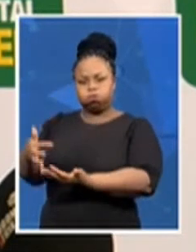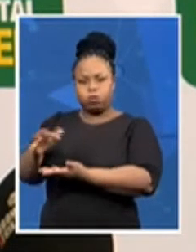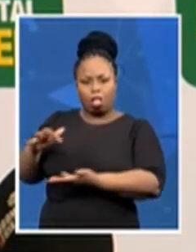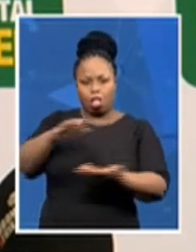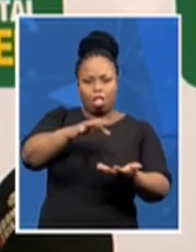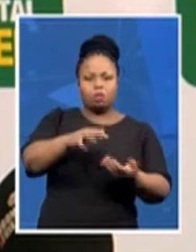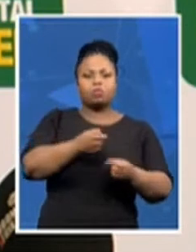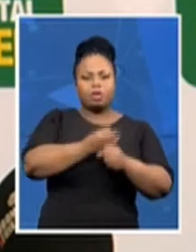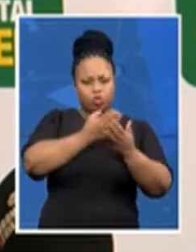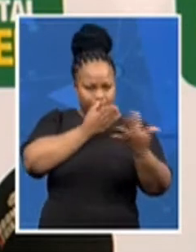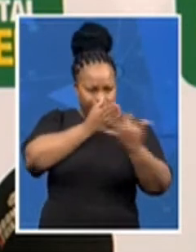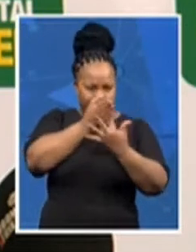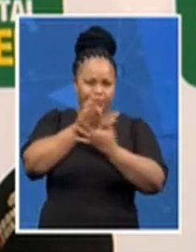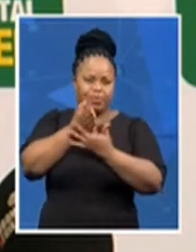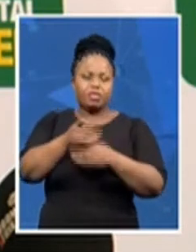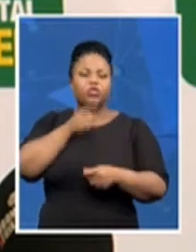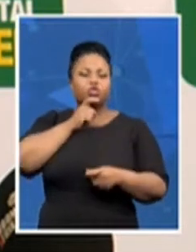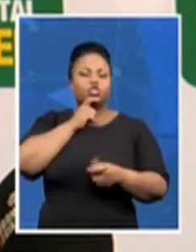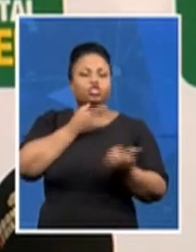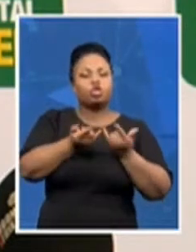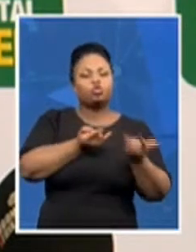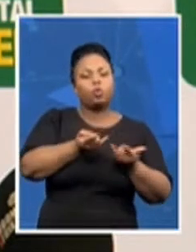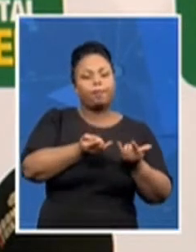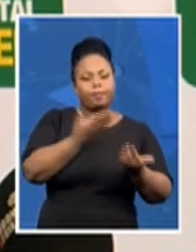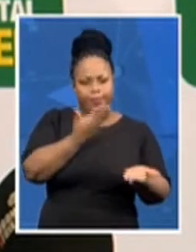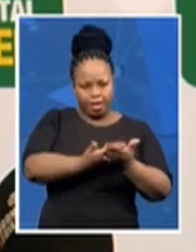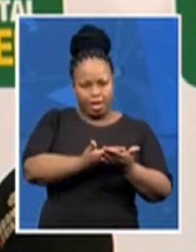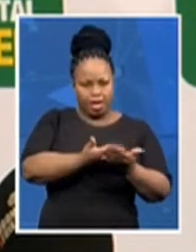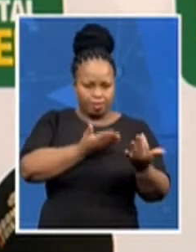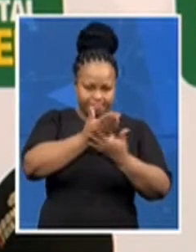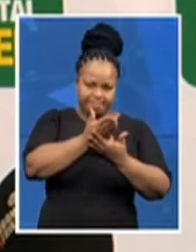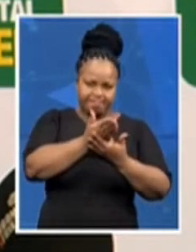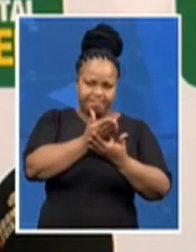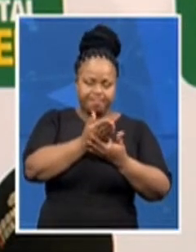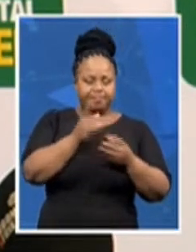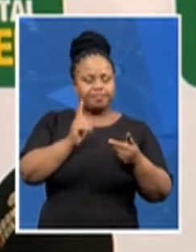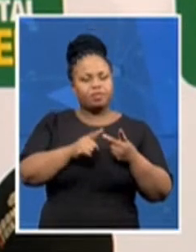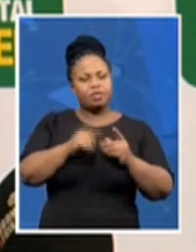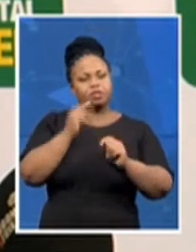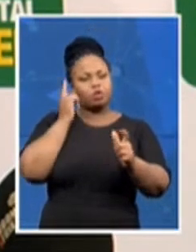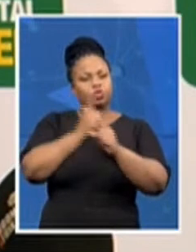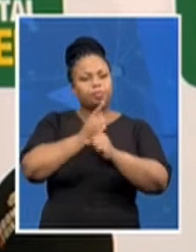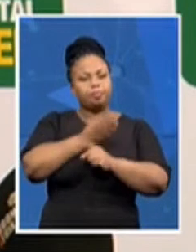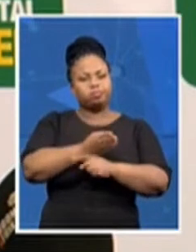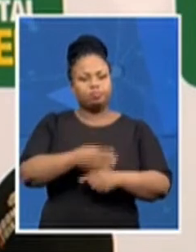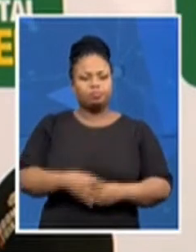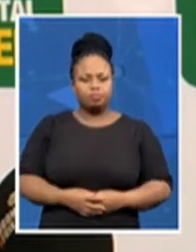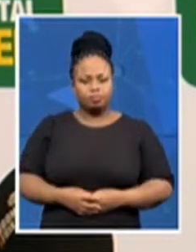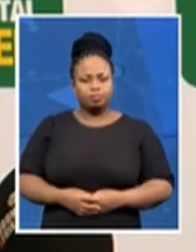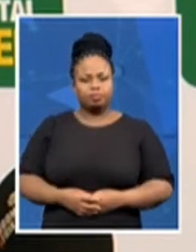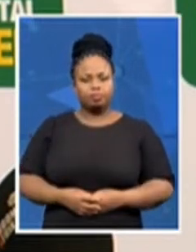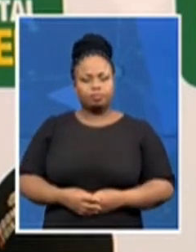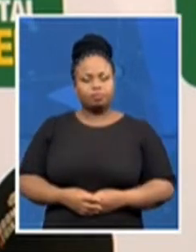spaza shops in our township. addressing generalized